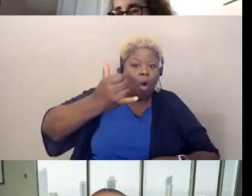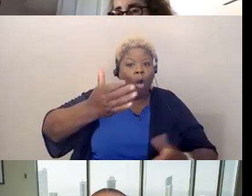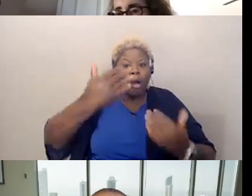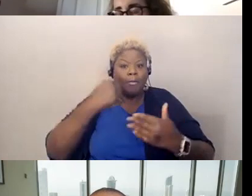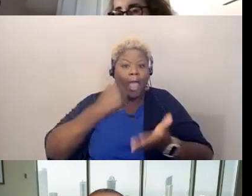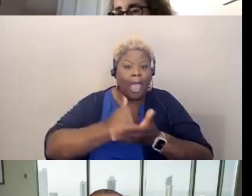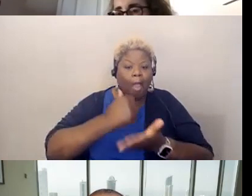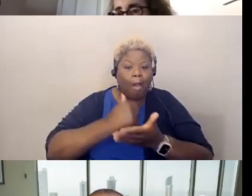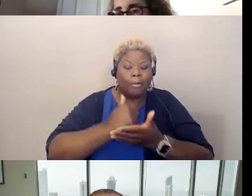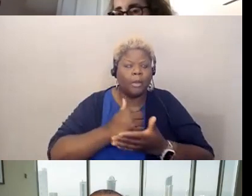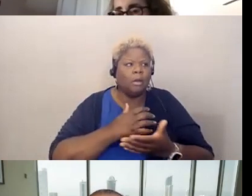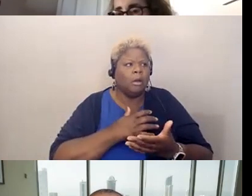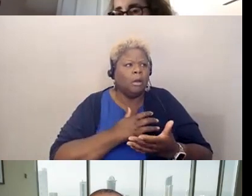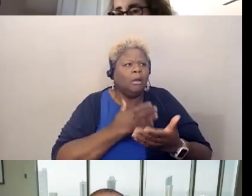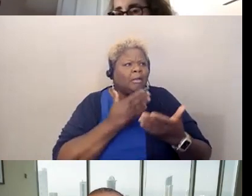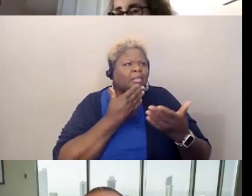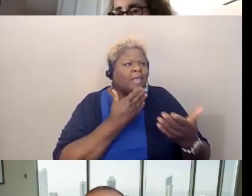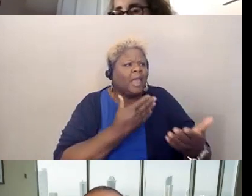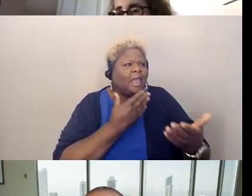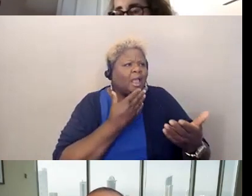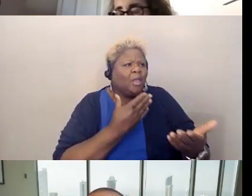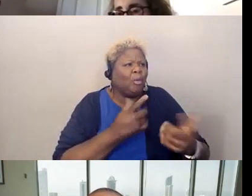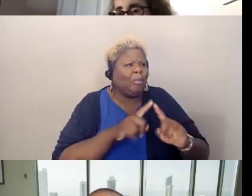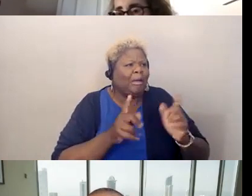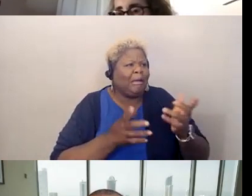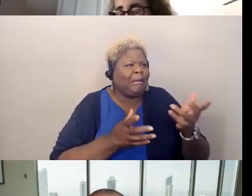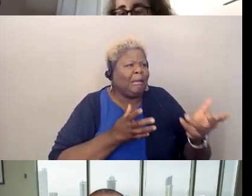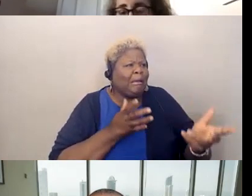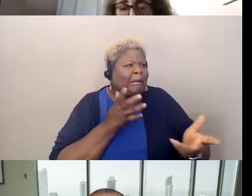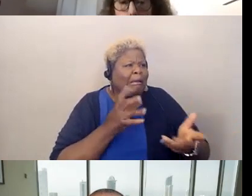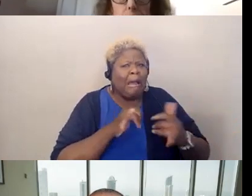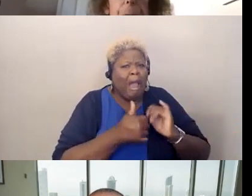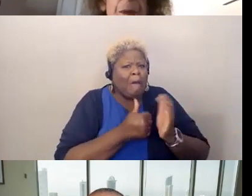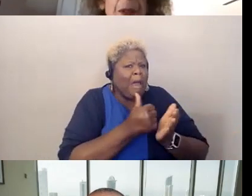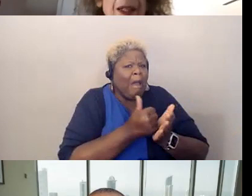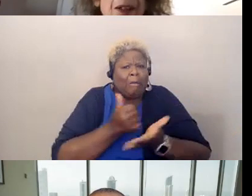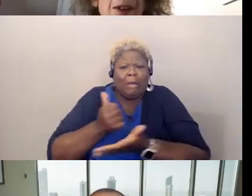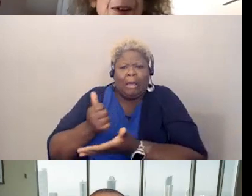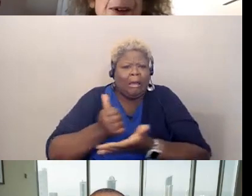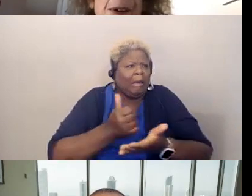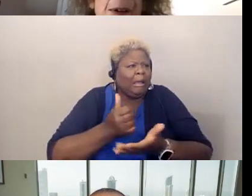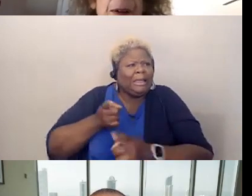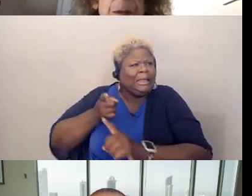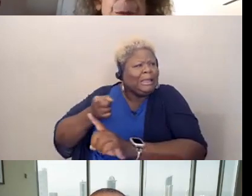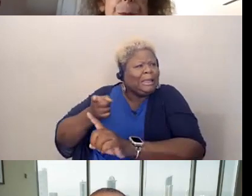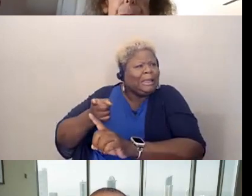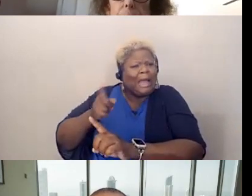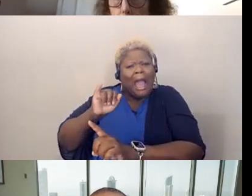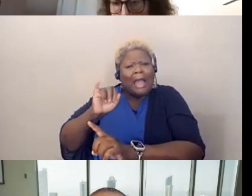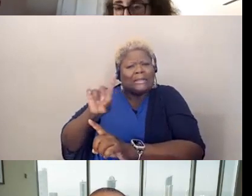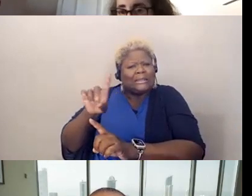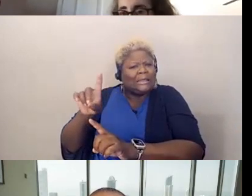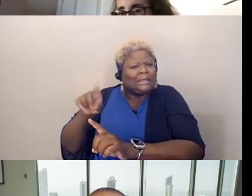help. You're appreciative of the help, but you're really unsure how they can help because your loved one has an intellectual or